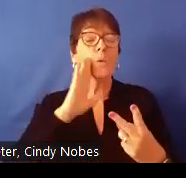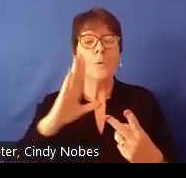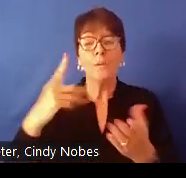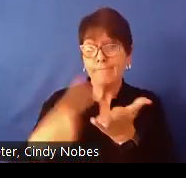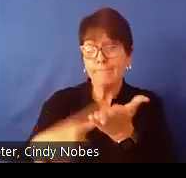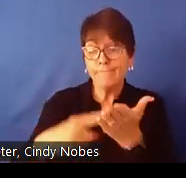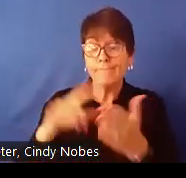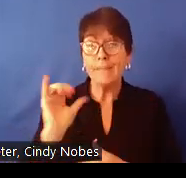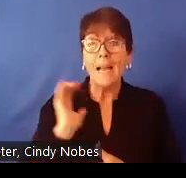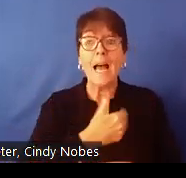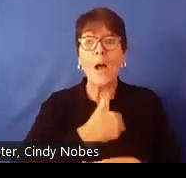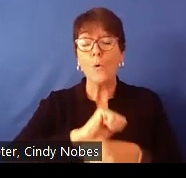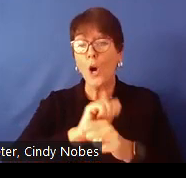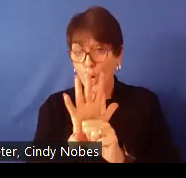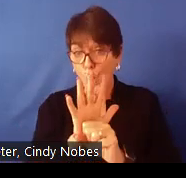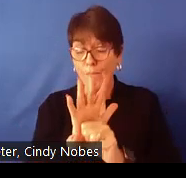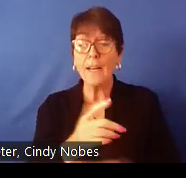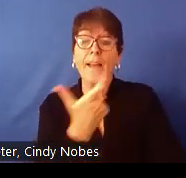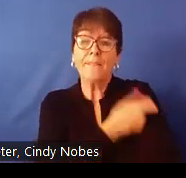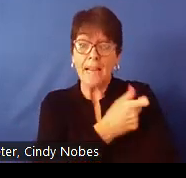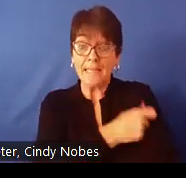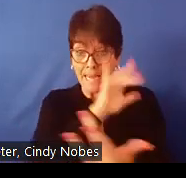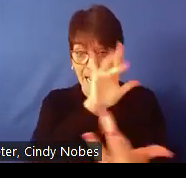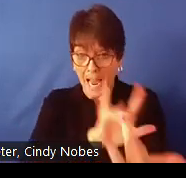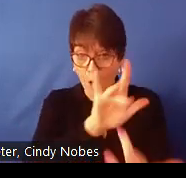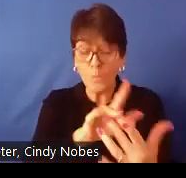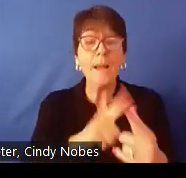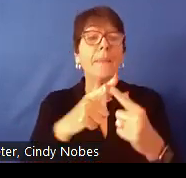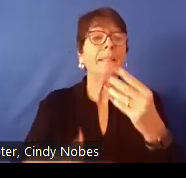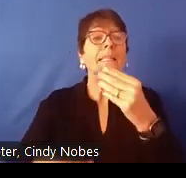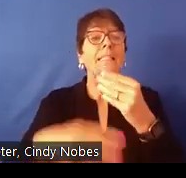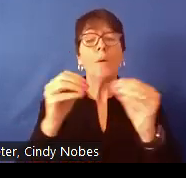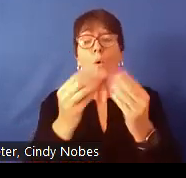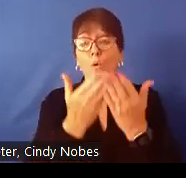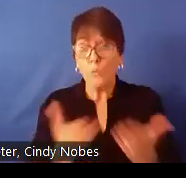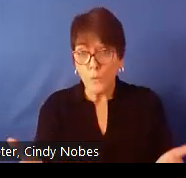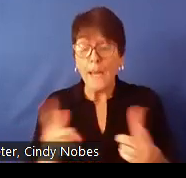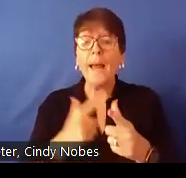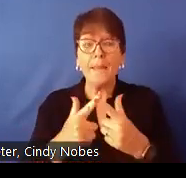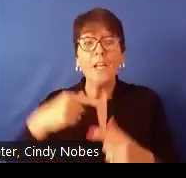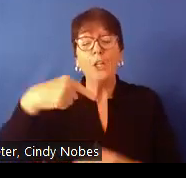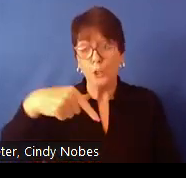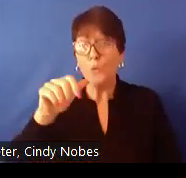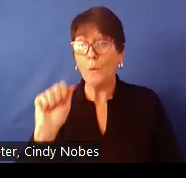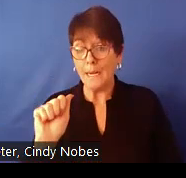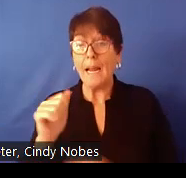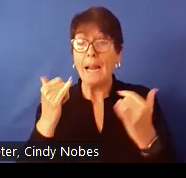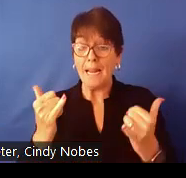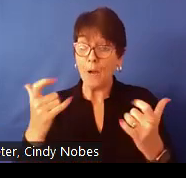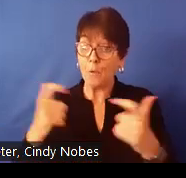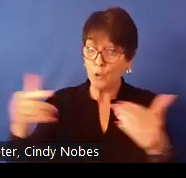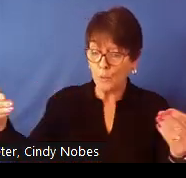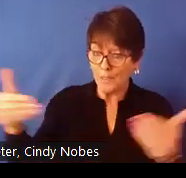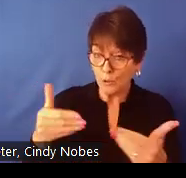you on our COVID vaccine outreach. And then we'll have additional resources as well. And then we'll head into the Q&A. So now I'd like to